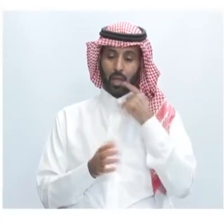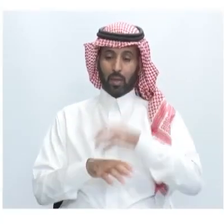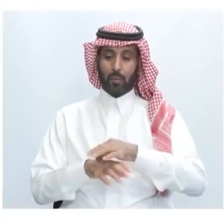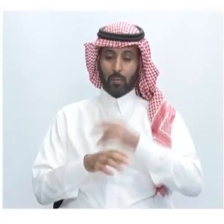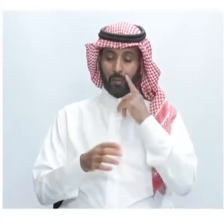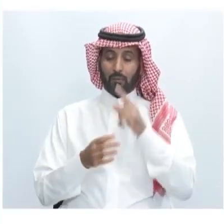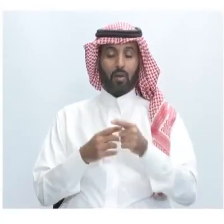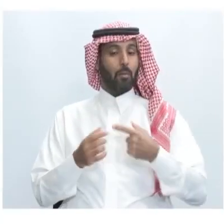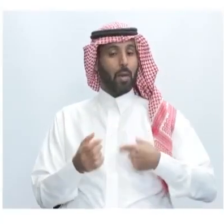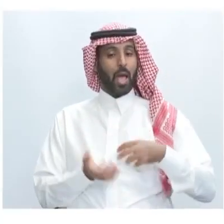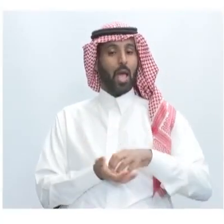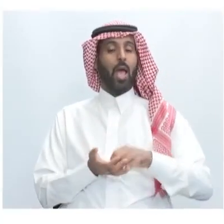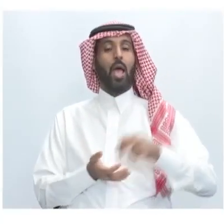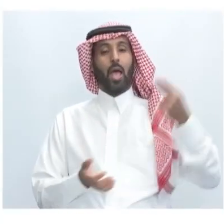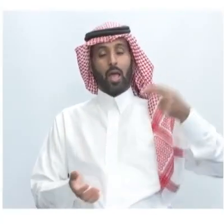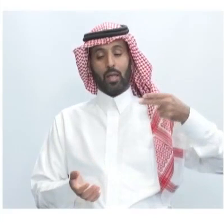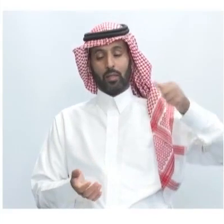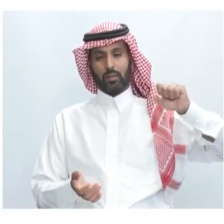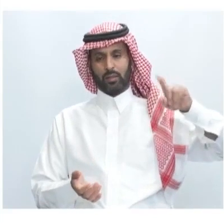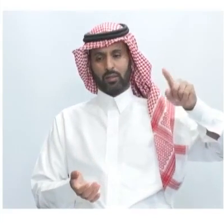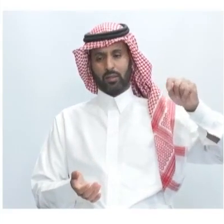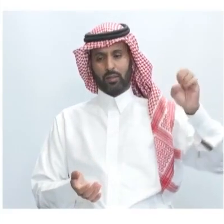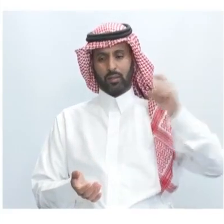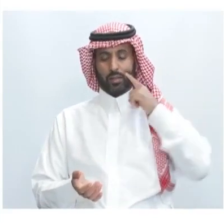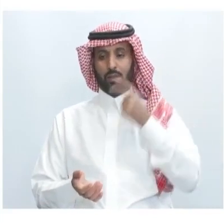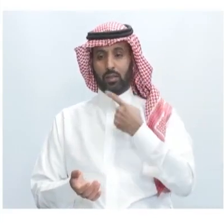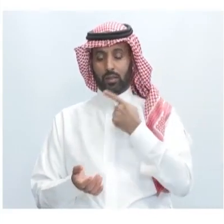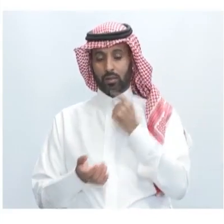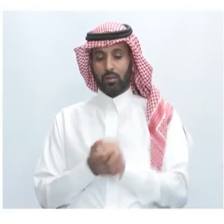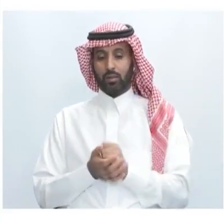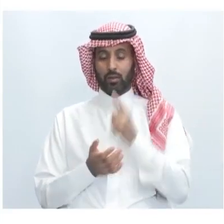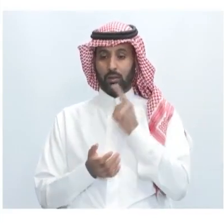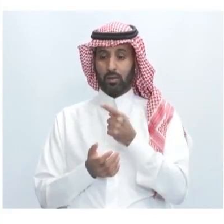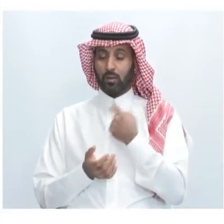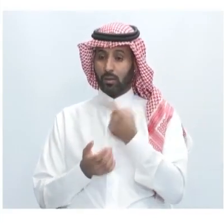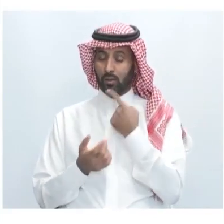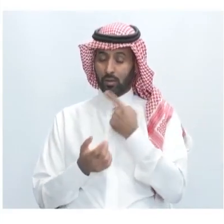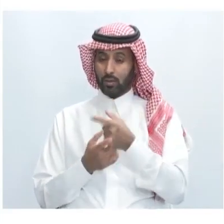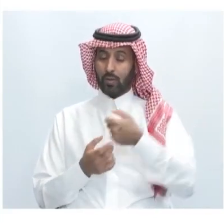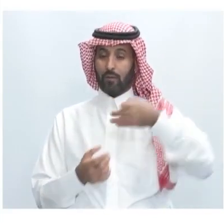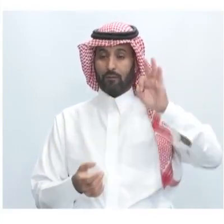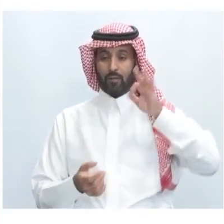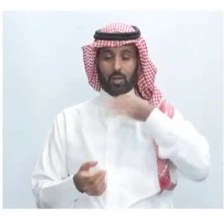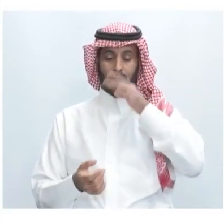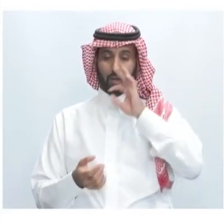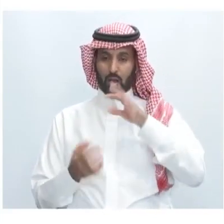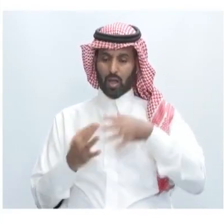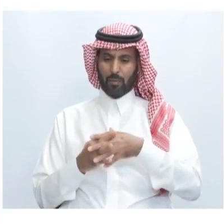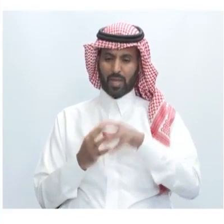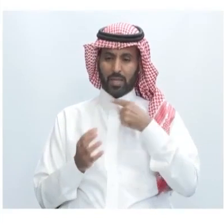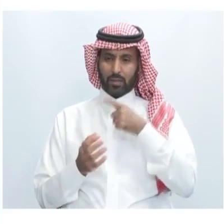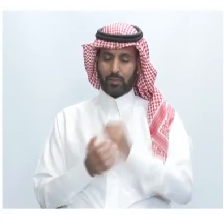from Haiti speak French and Creole. People from Haiti speak French and